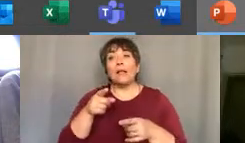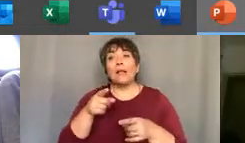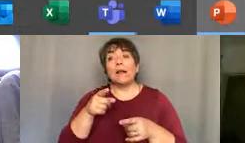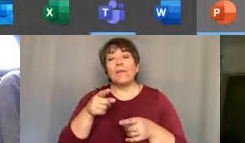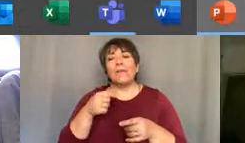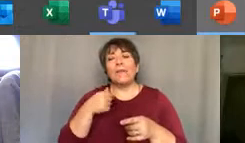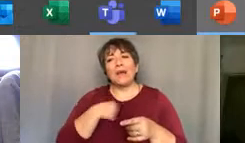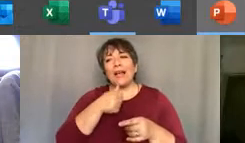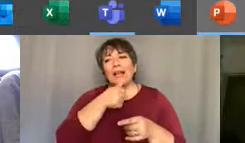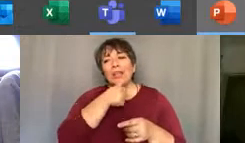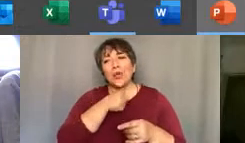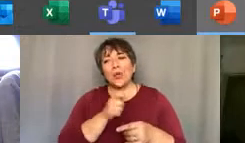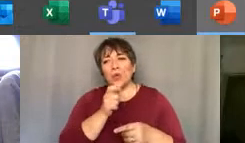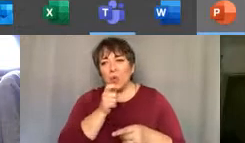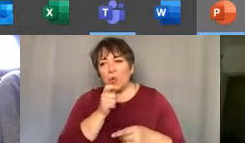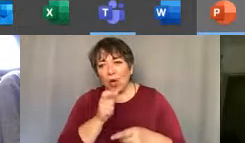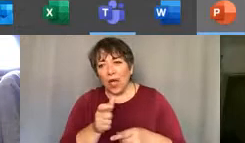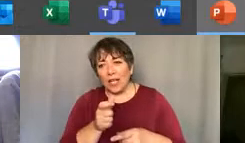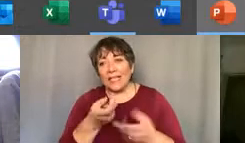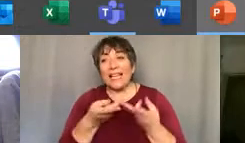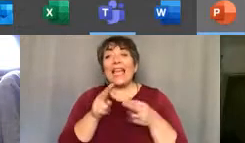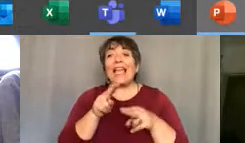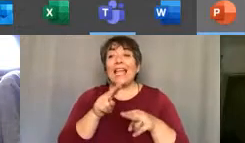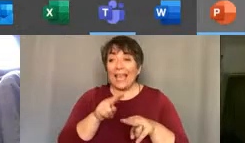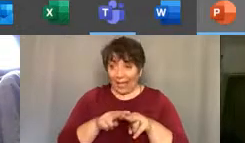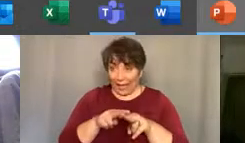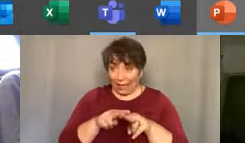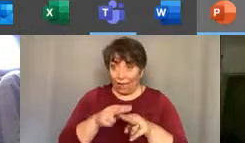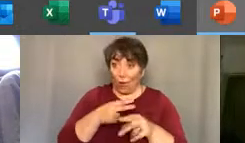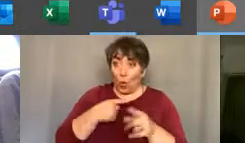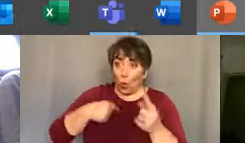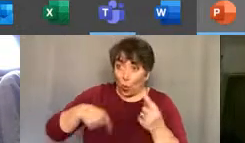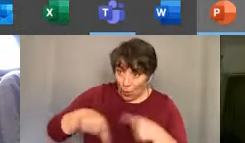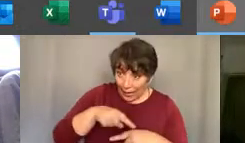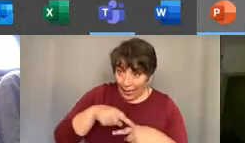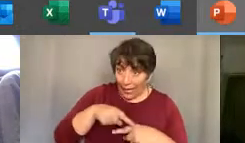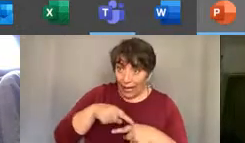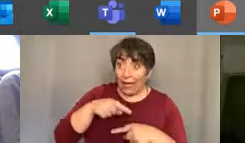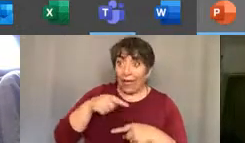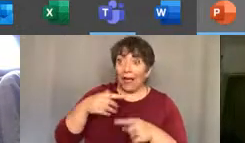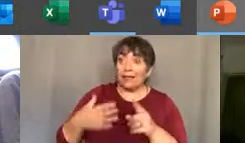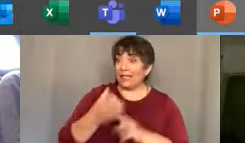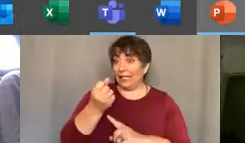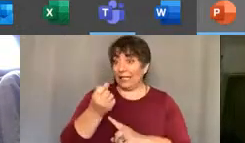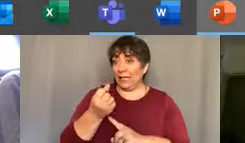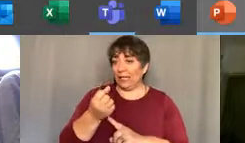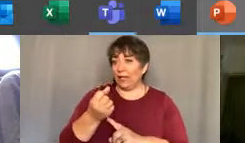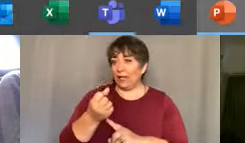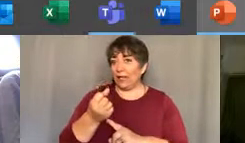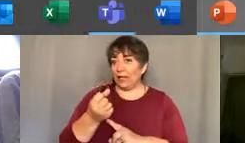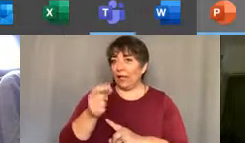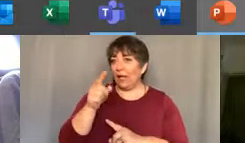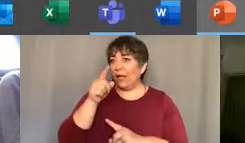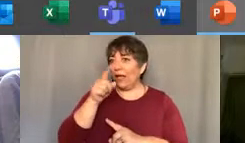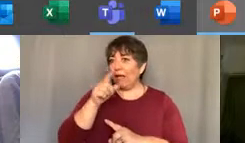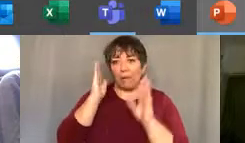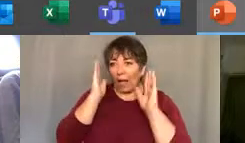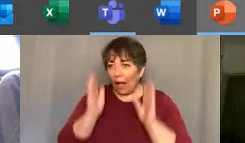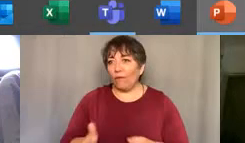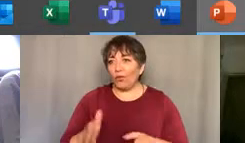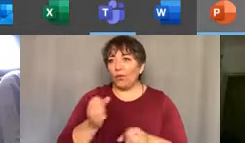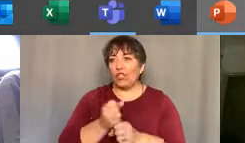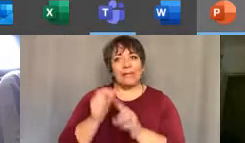this isn't a mandatory service for GP surgeries to sign up to. It's an option. We present what benefits we can